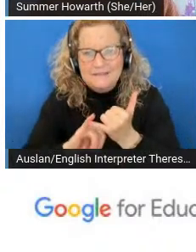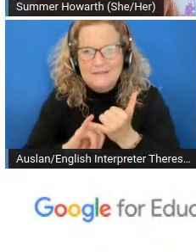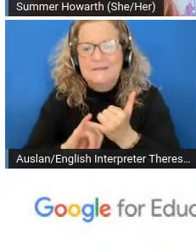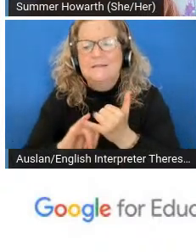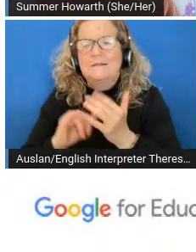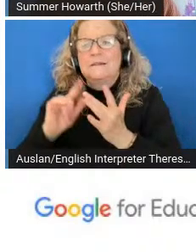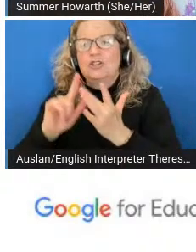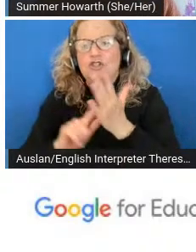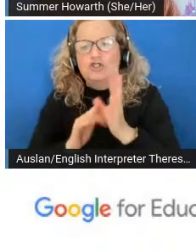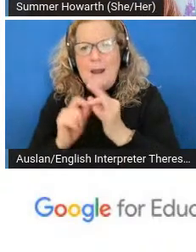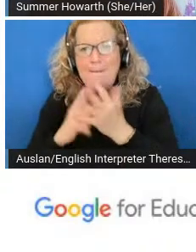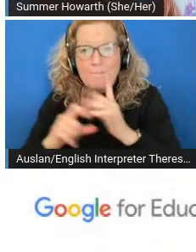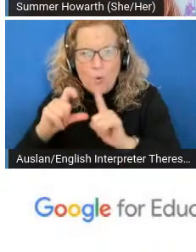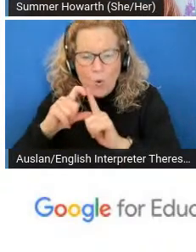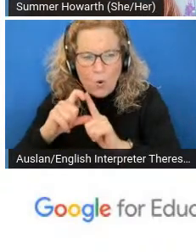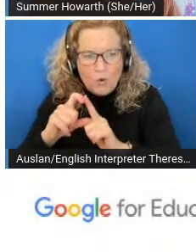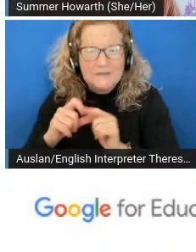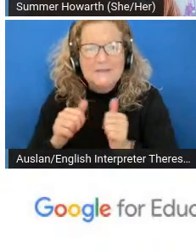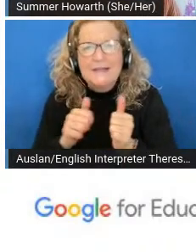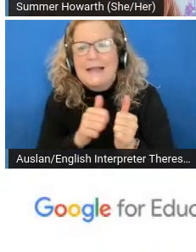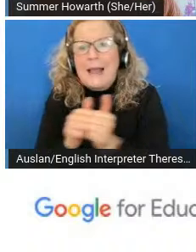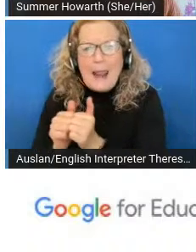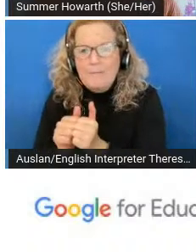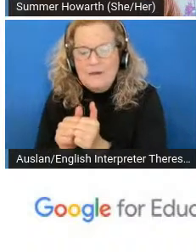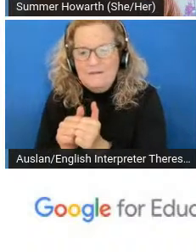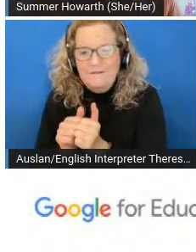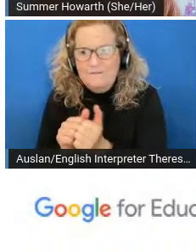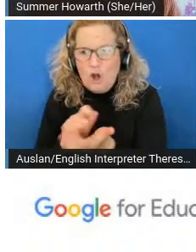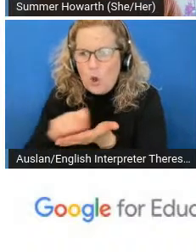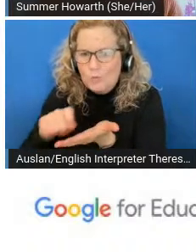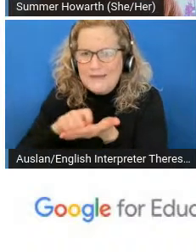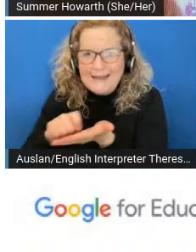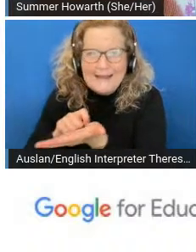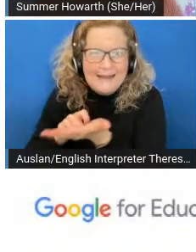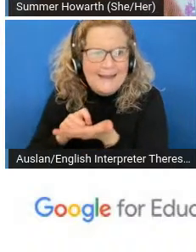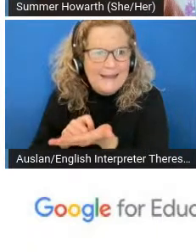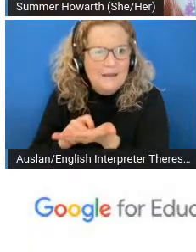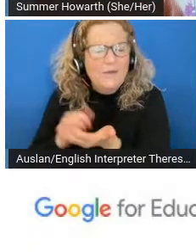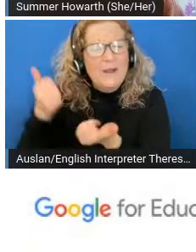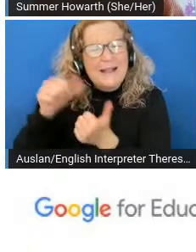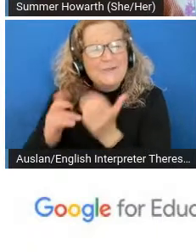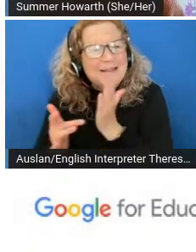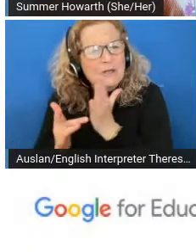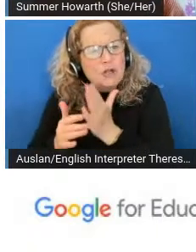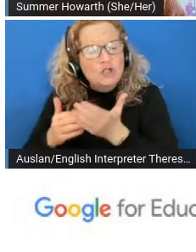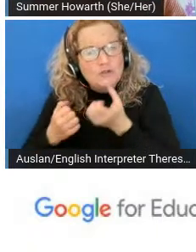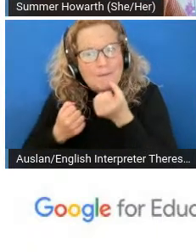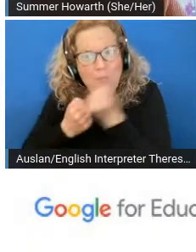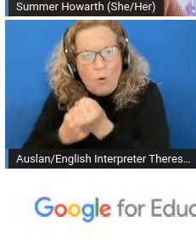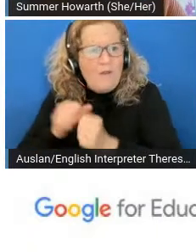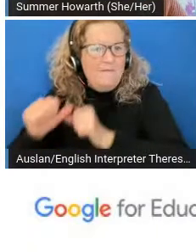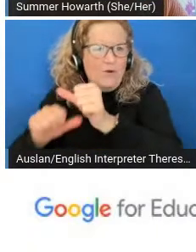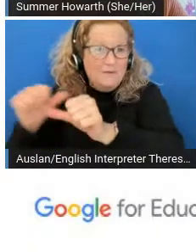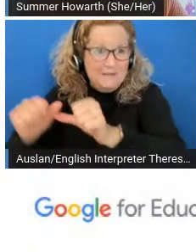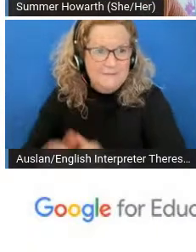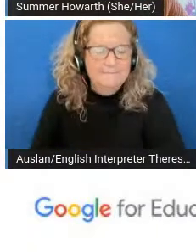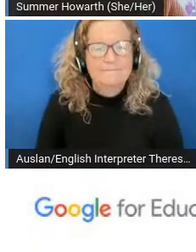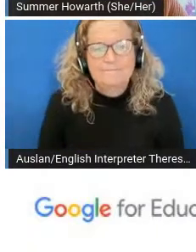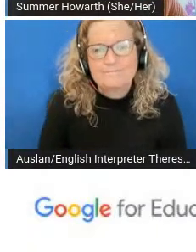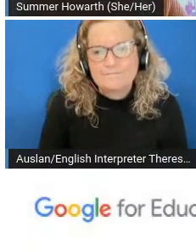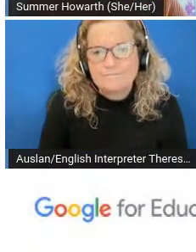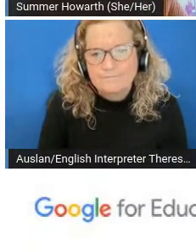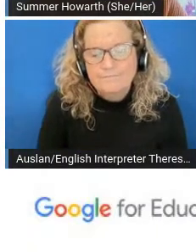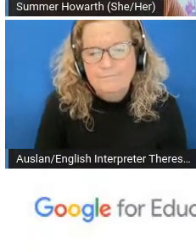in Google Docs. There are bunches of ways that we can use the technology to support this process. And then when we're looking at product